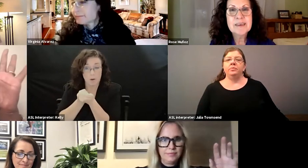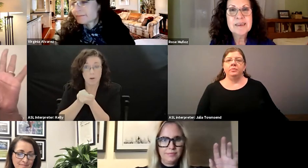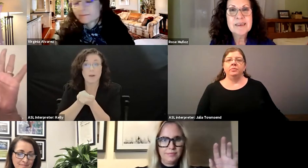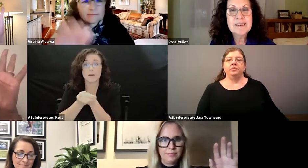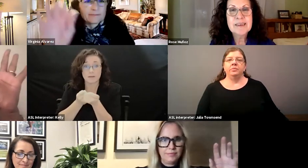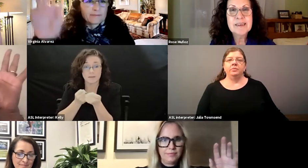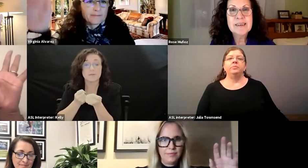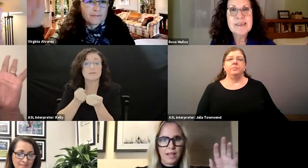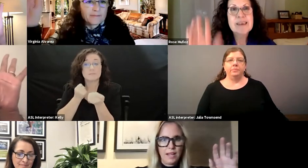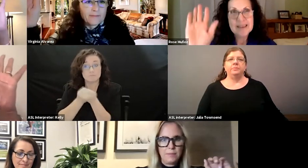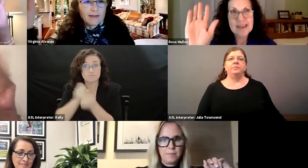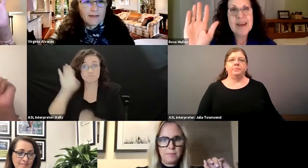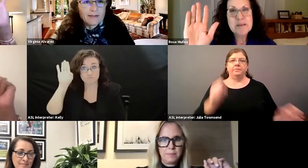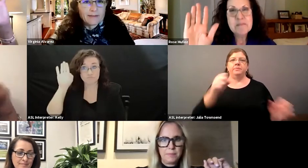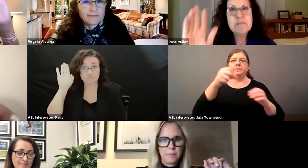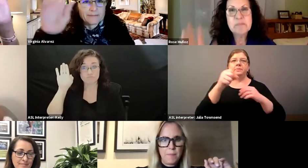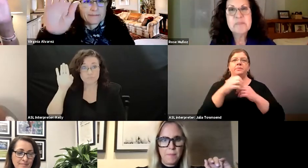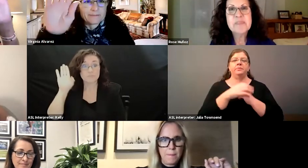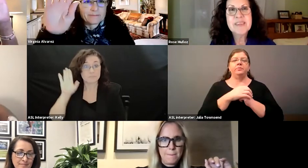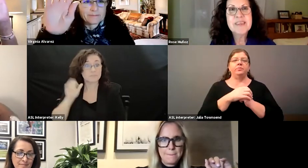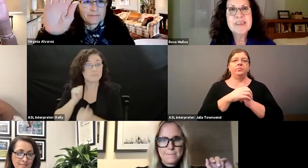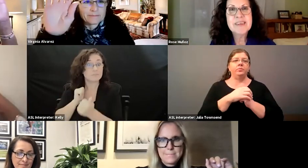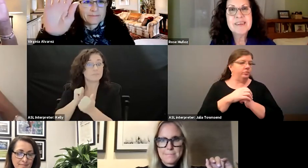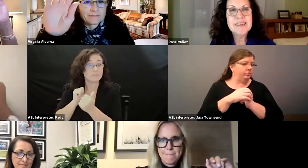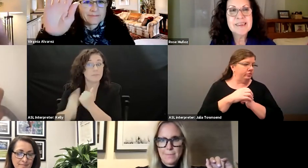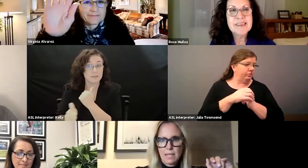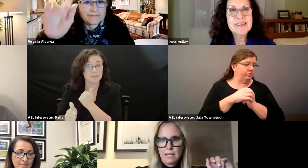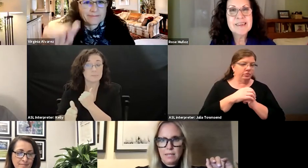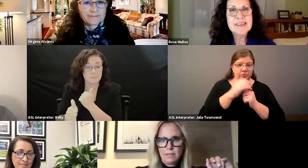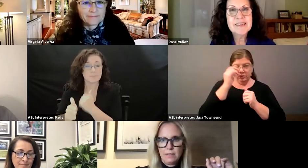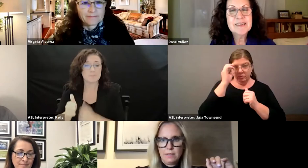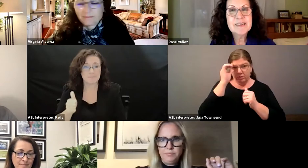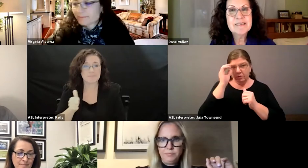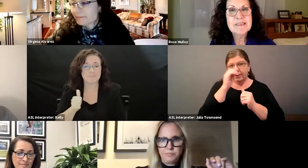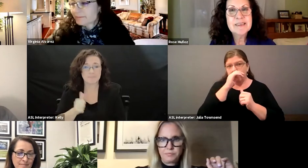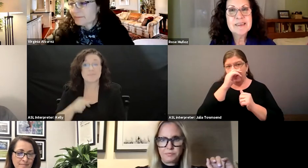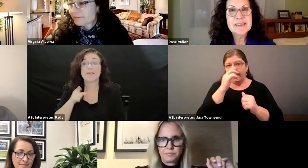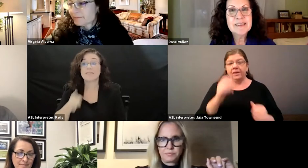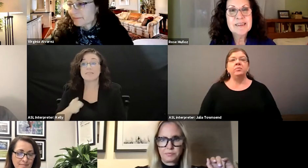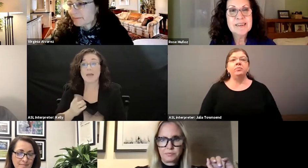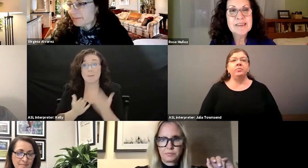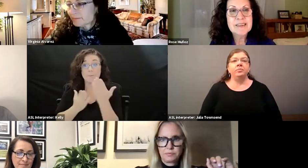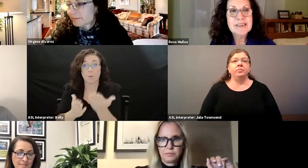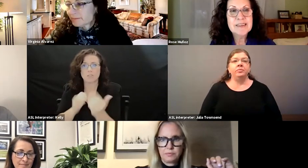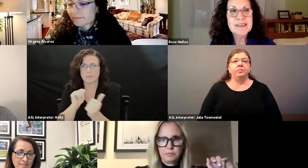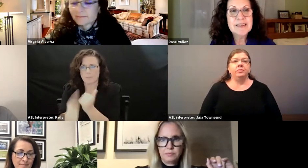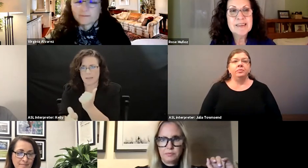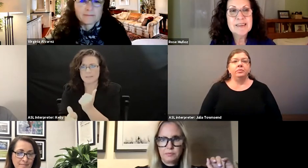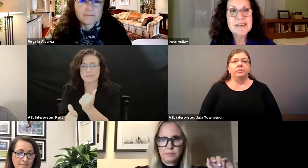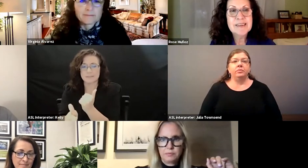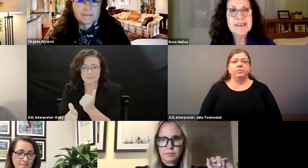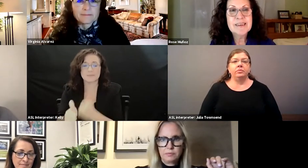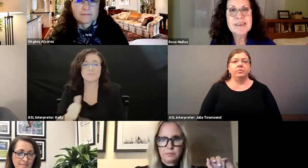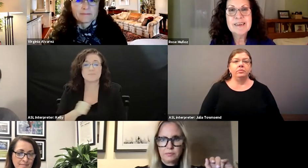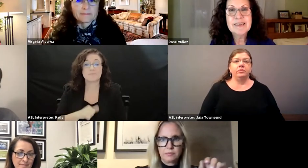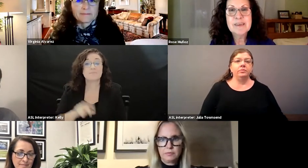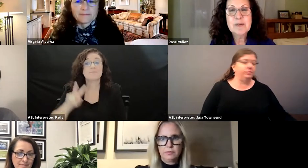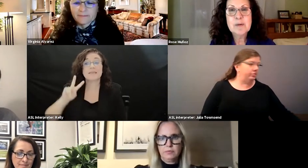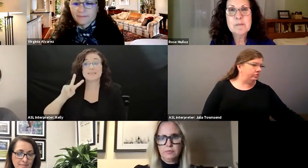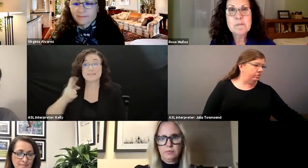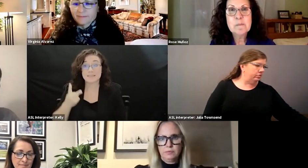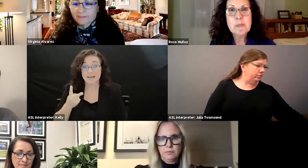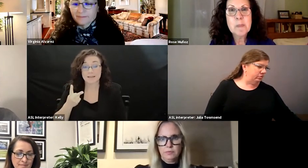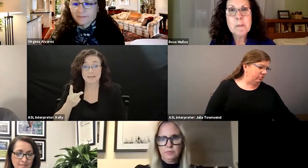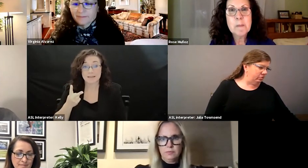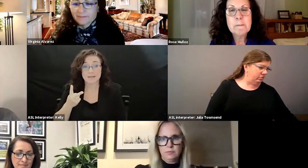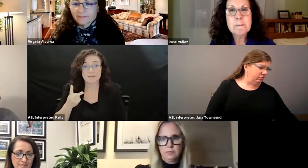are raising your hand hi this motion passes unanimously the second item